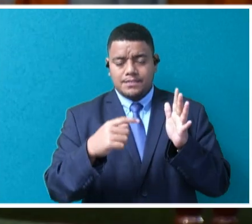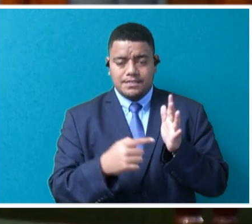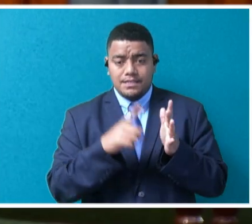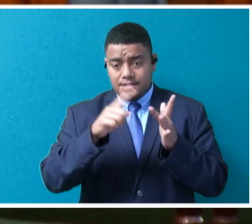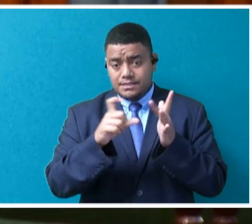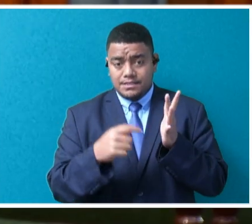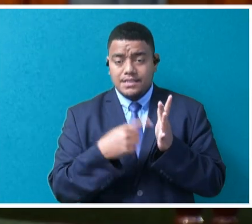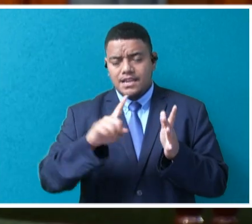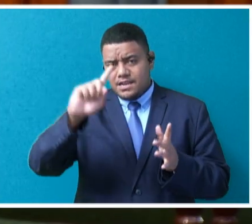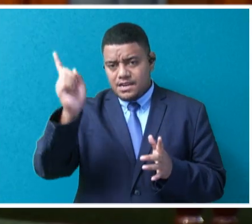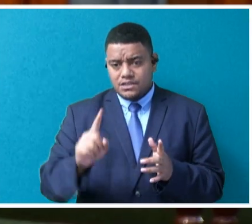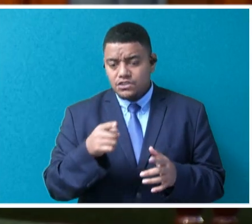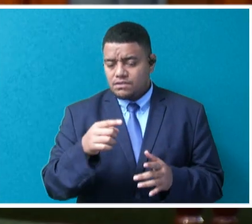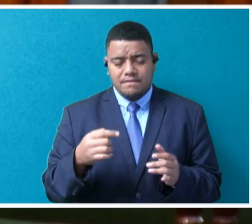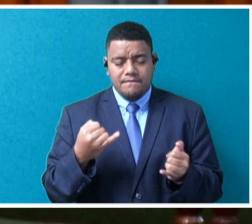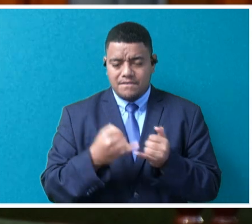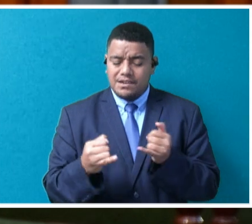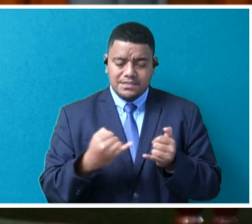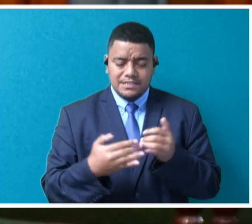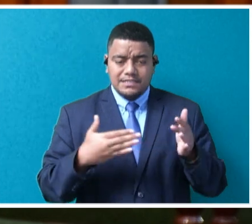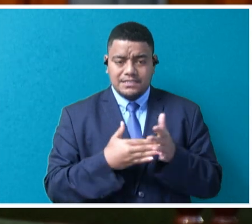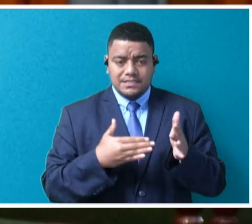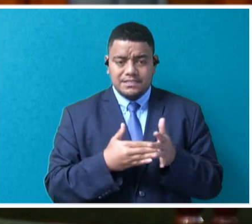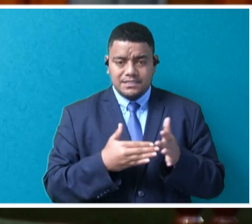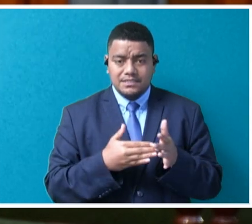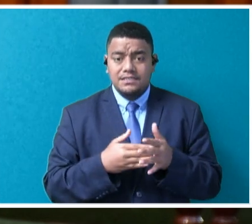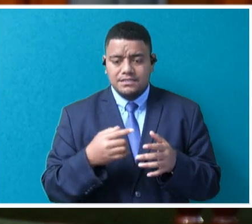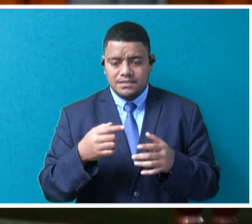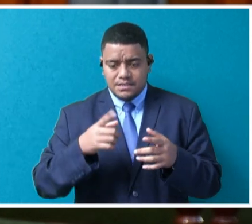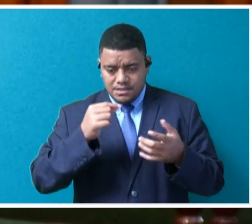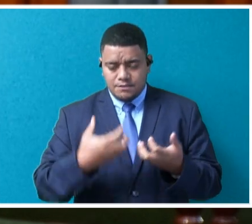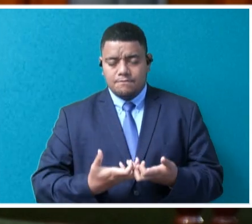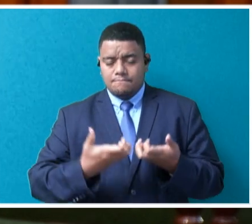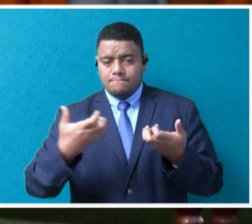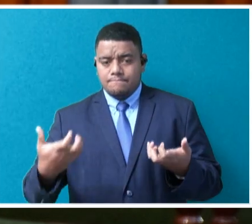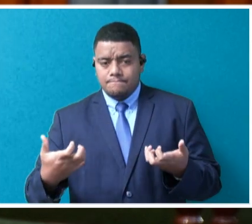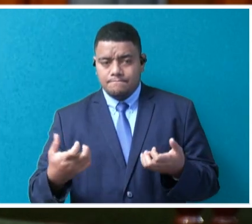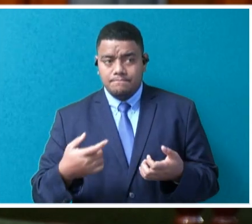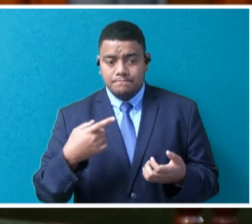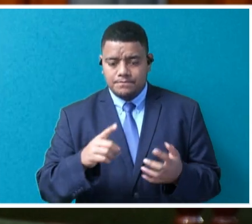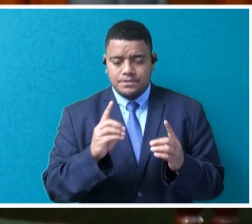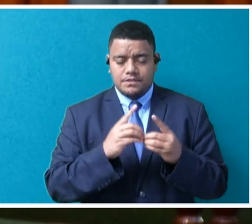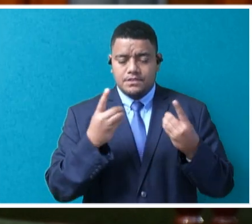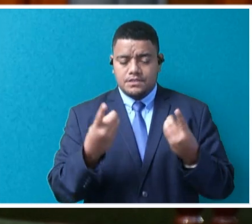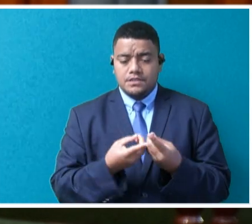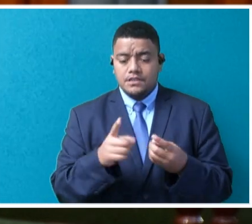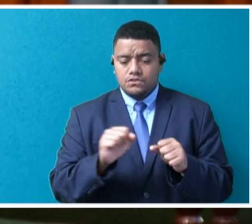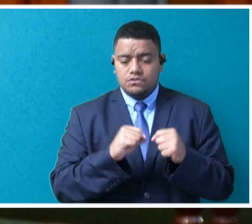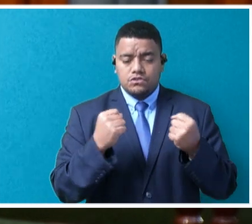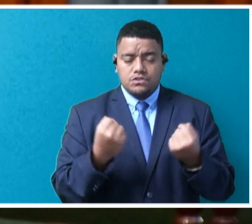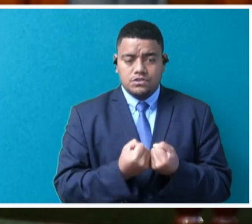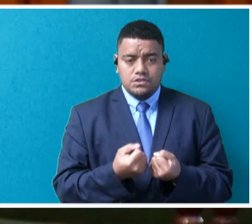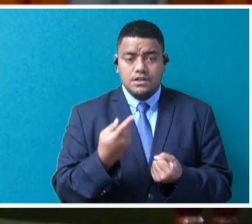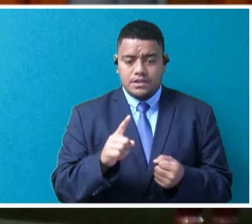electricity. This barrier widens the rural-urban divide, the digital sociality, and